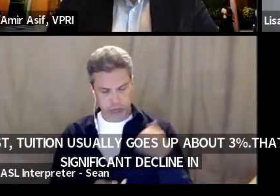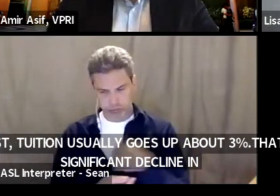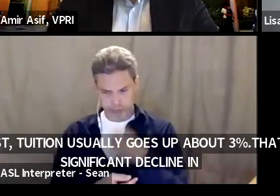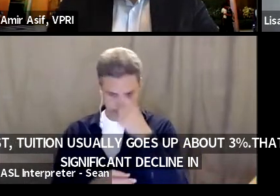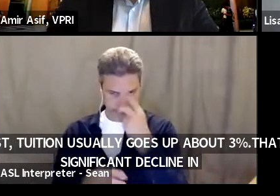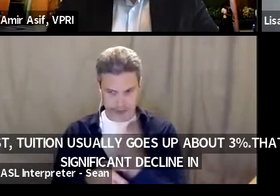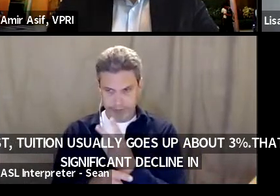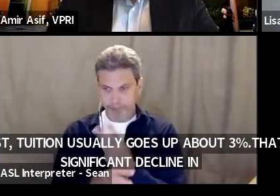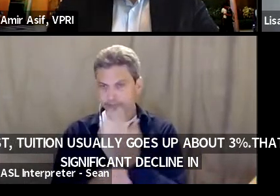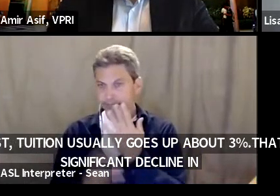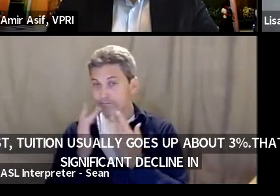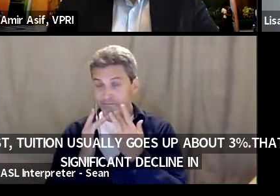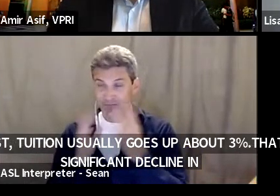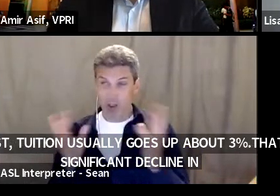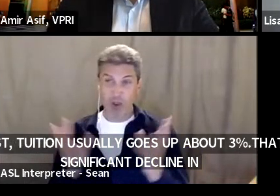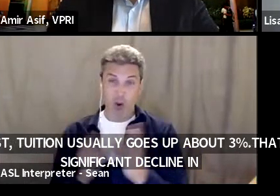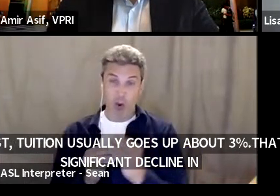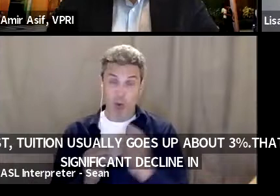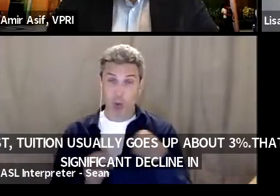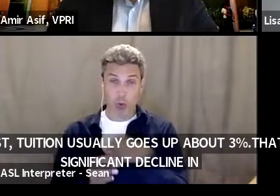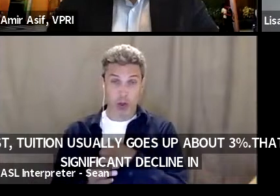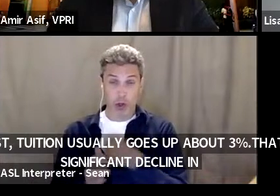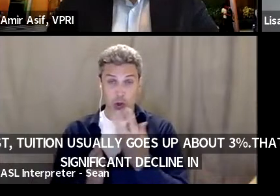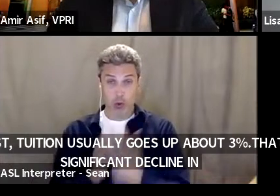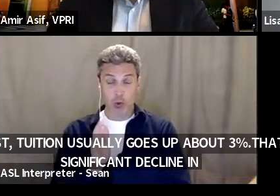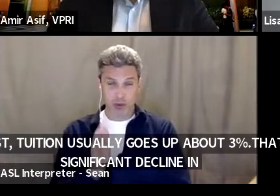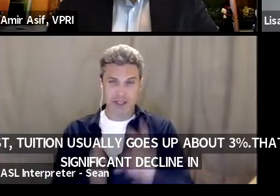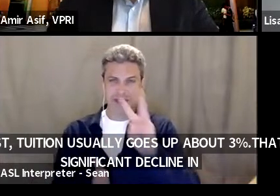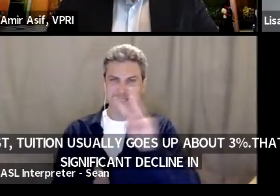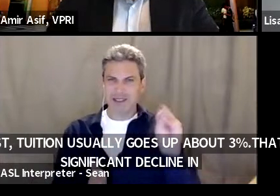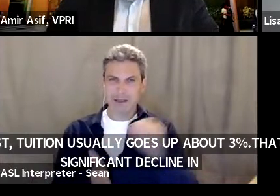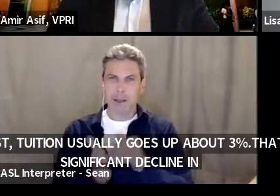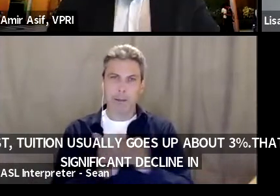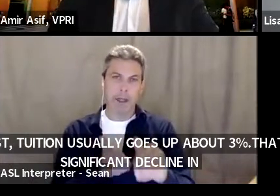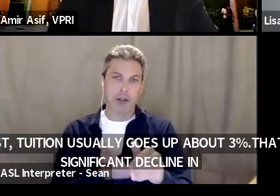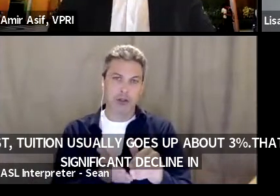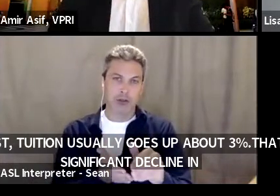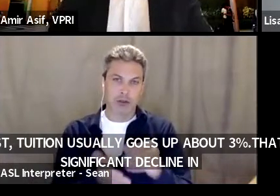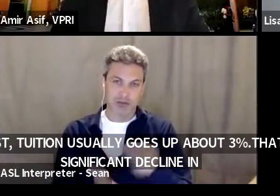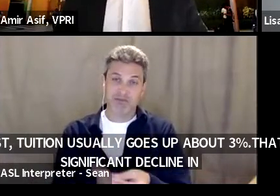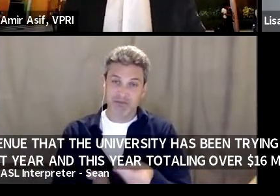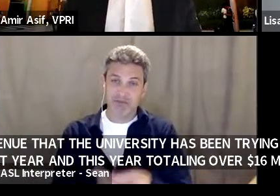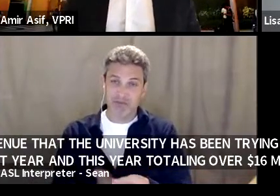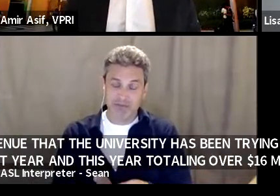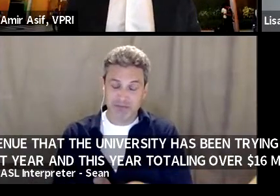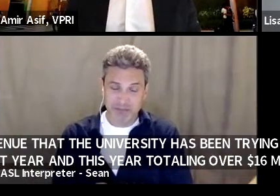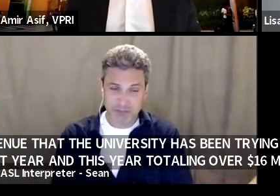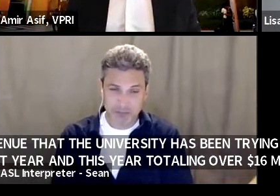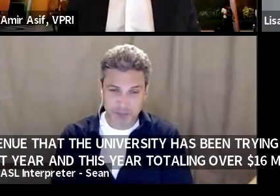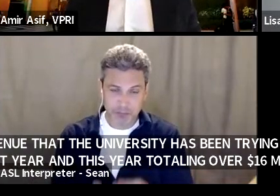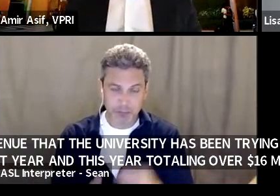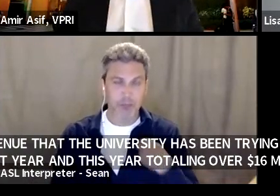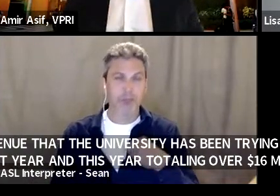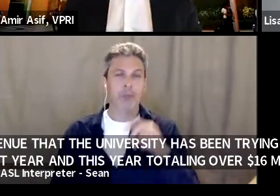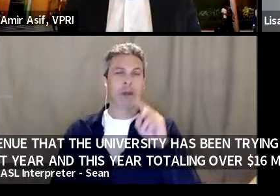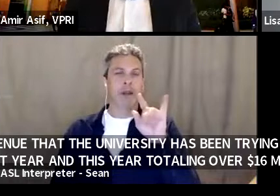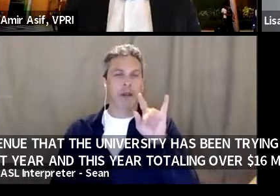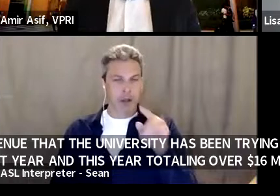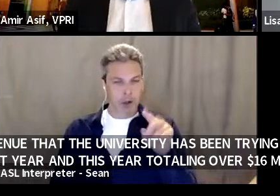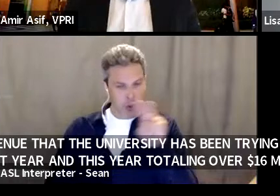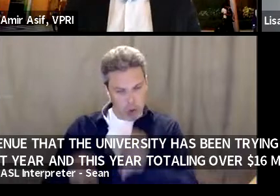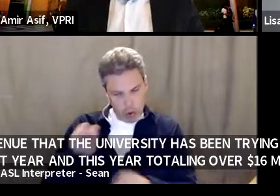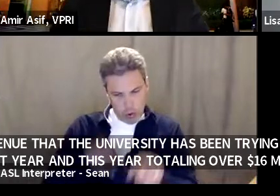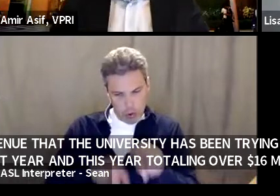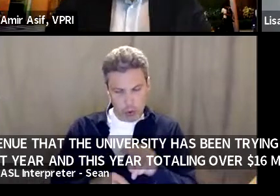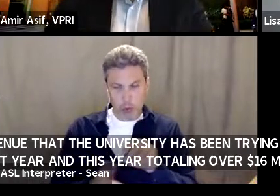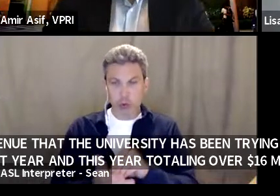over $60 million for us. We did look really carefully at everything that students pay. When